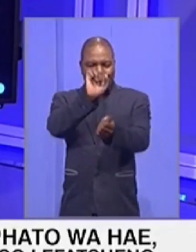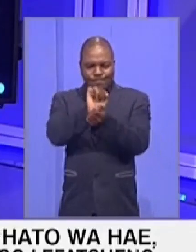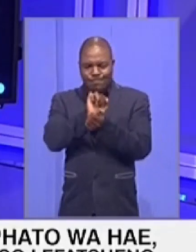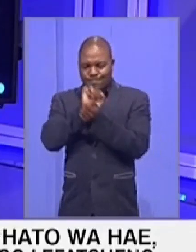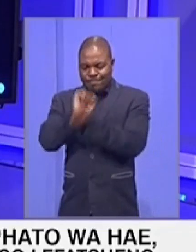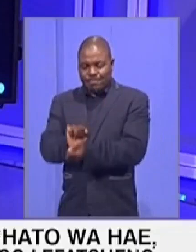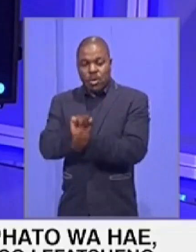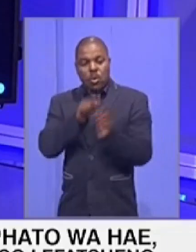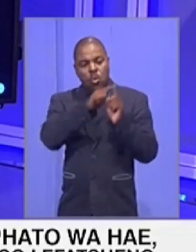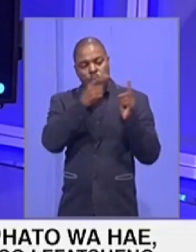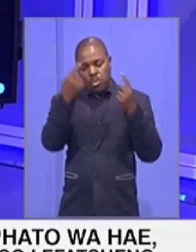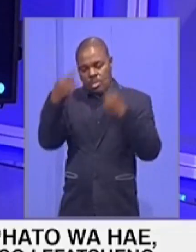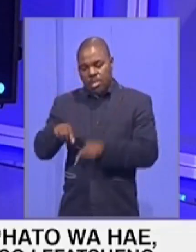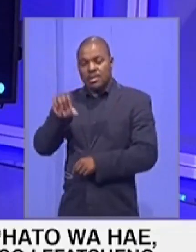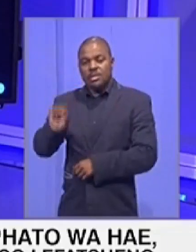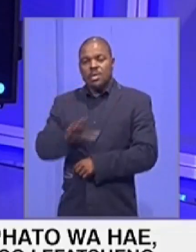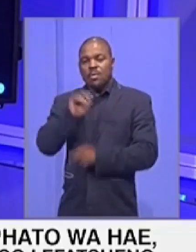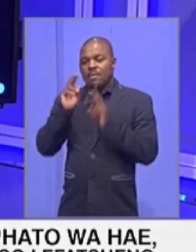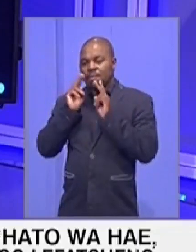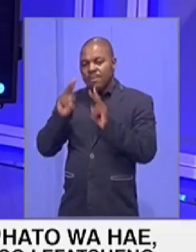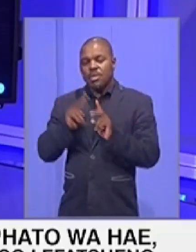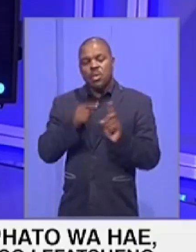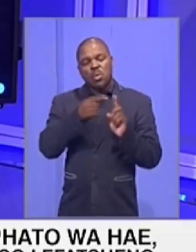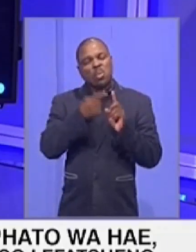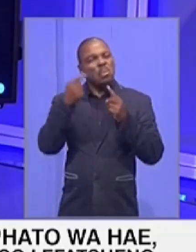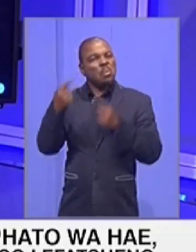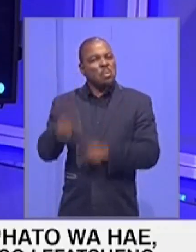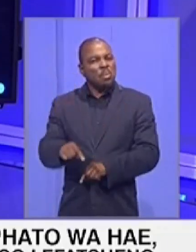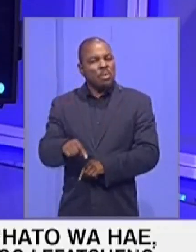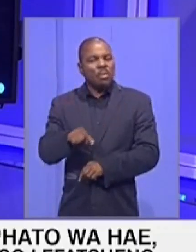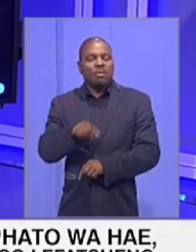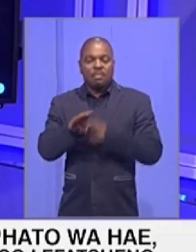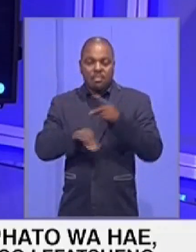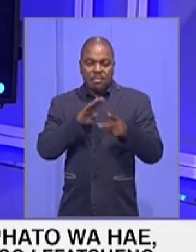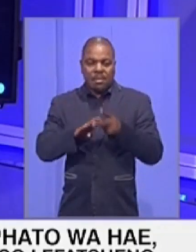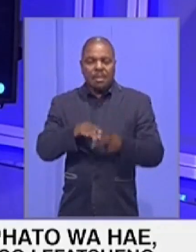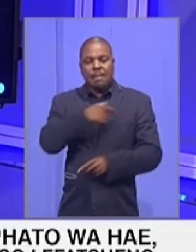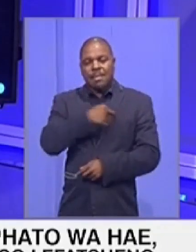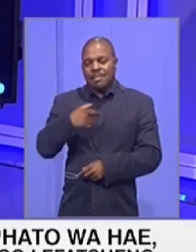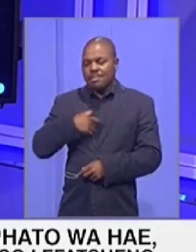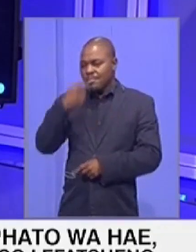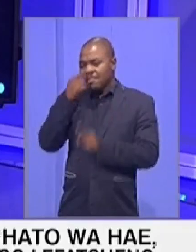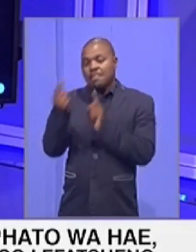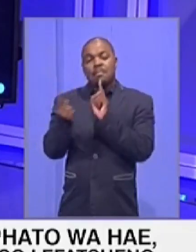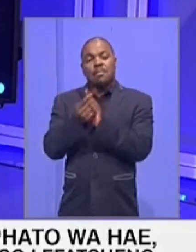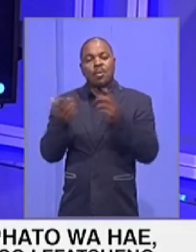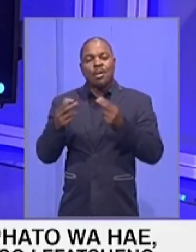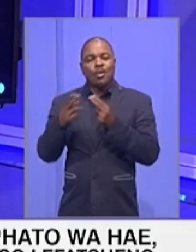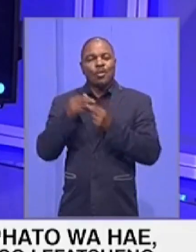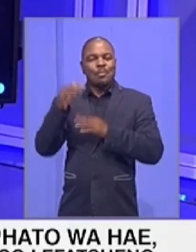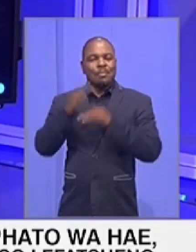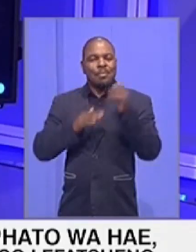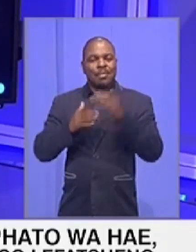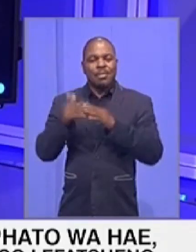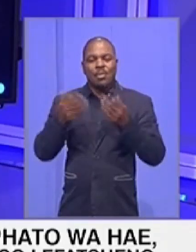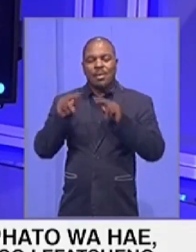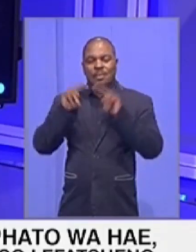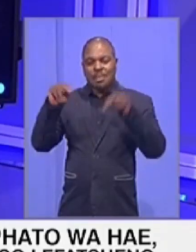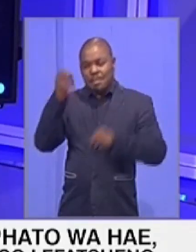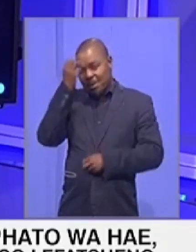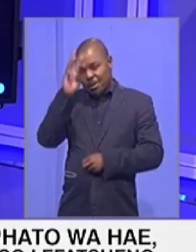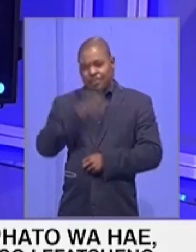leetong la semmuso kwano Afrika Borwa mo a bileng le kopano le mo president Cyril Ramaphosa Union Buildings Pretoria.